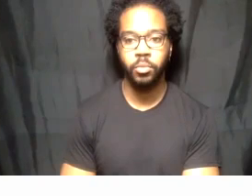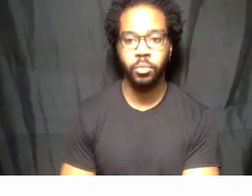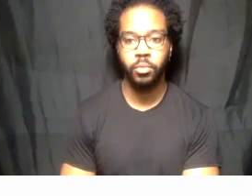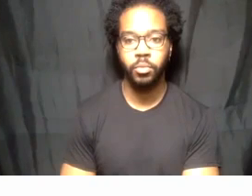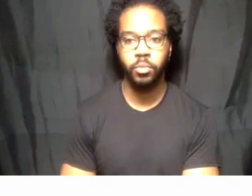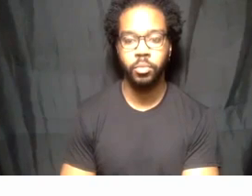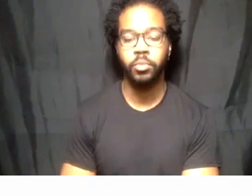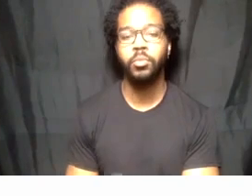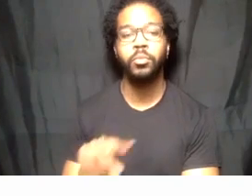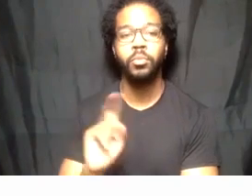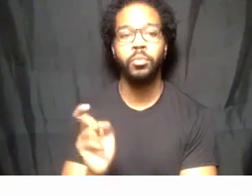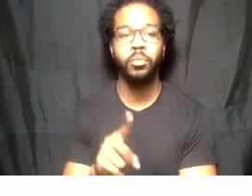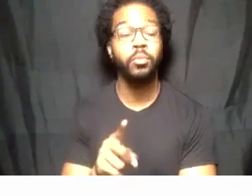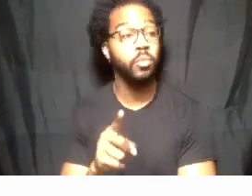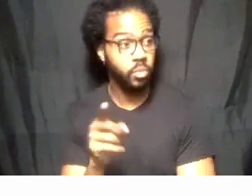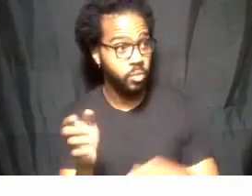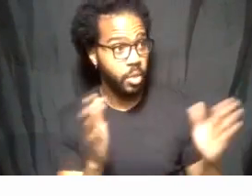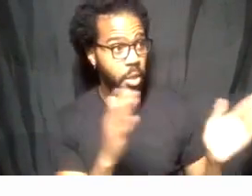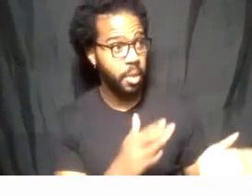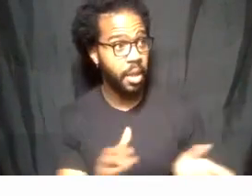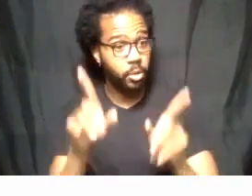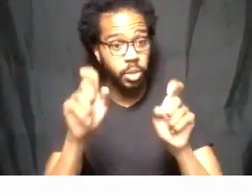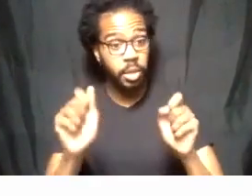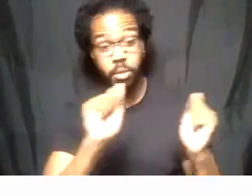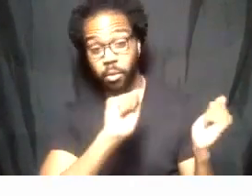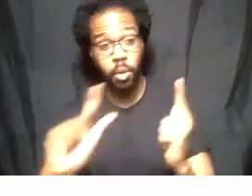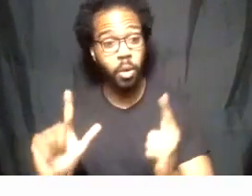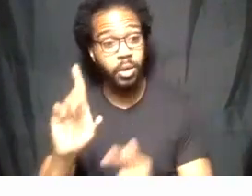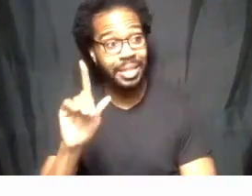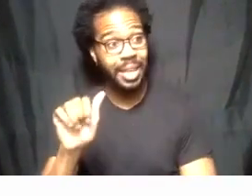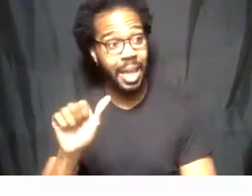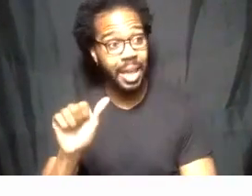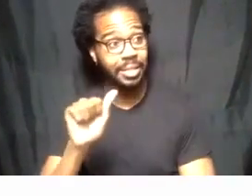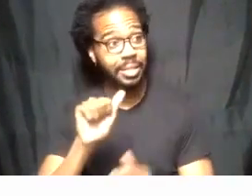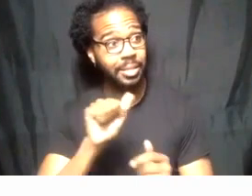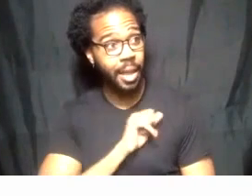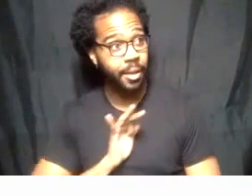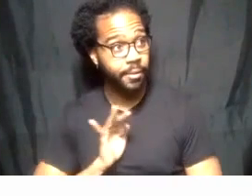Are there plans to test all DDA staff?